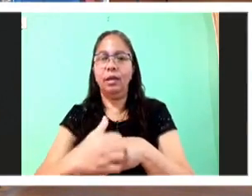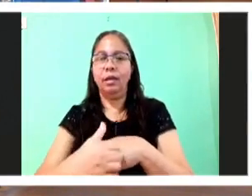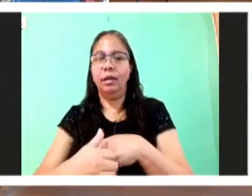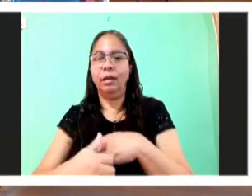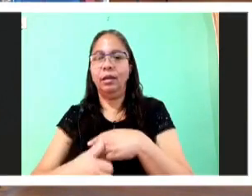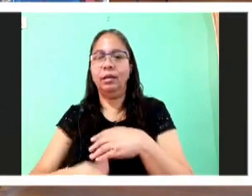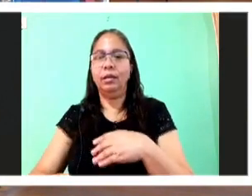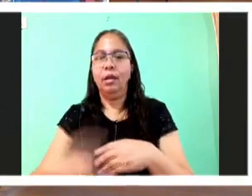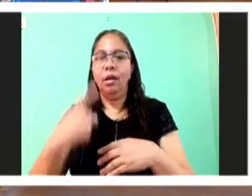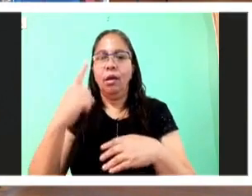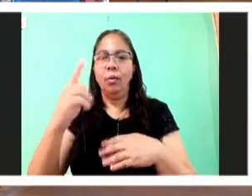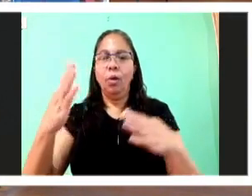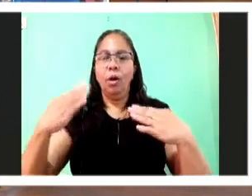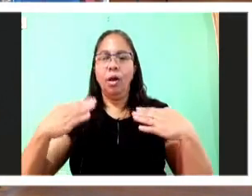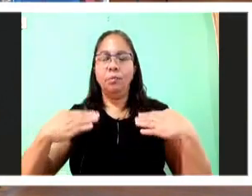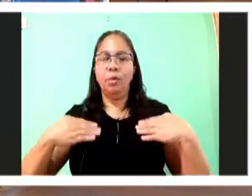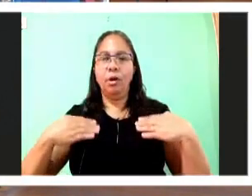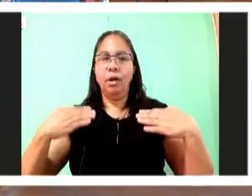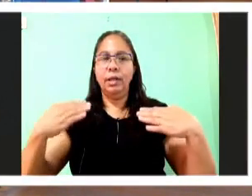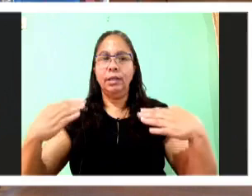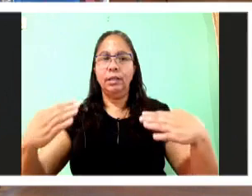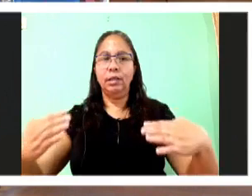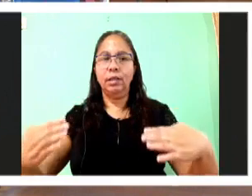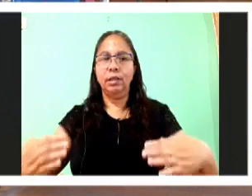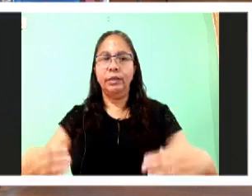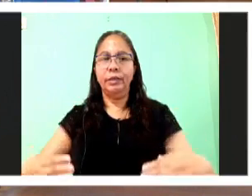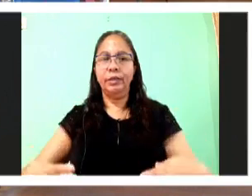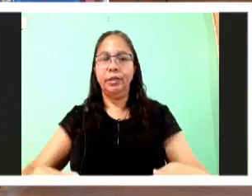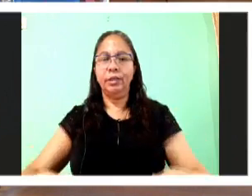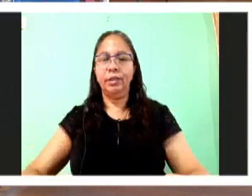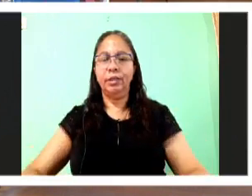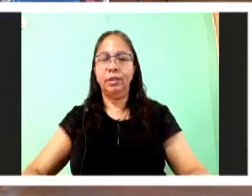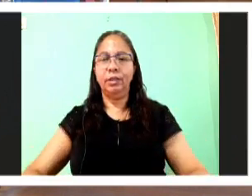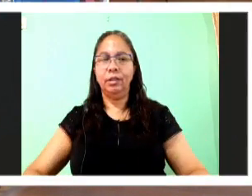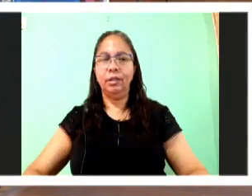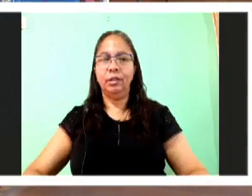bread, one body,